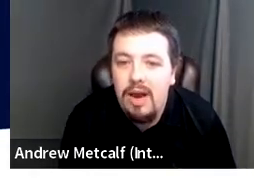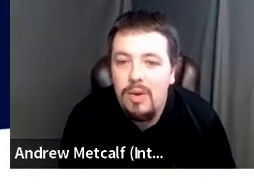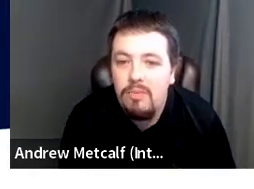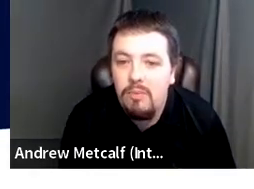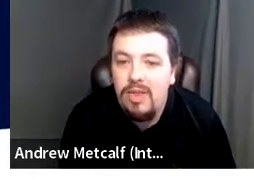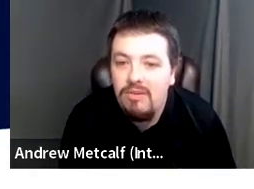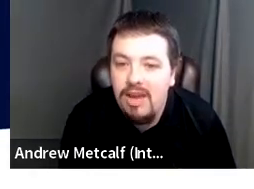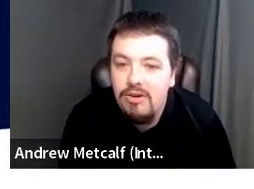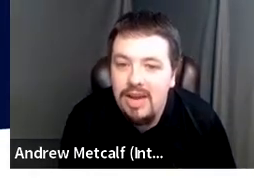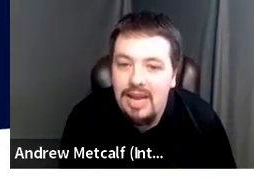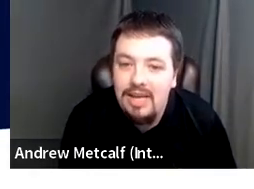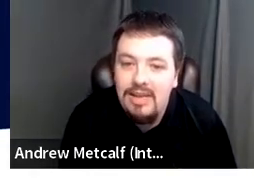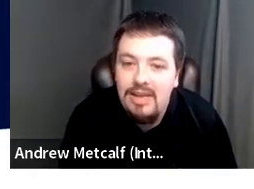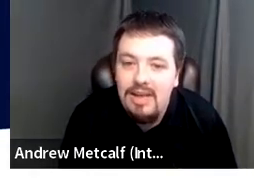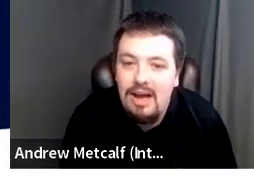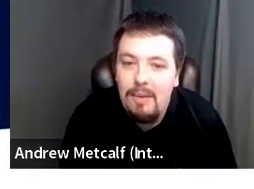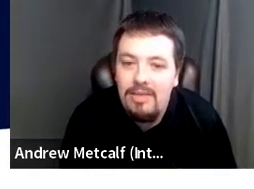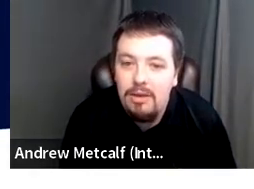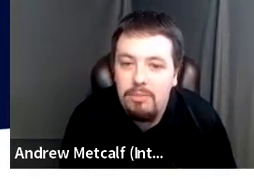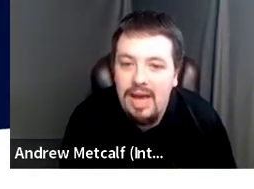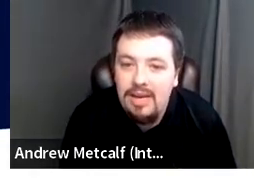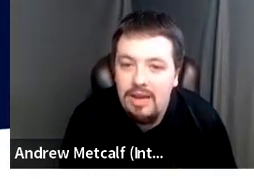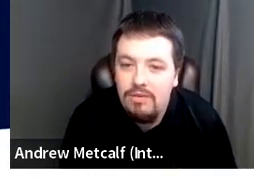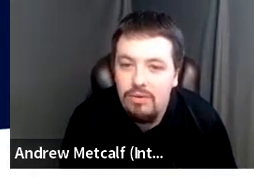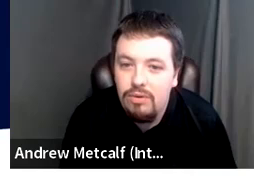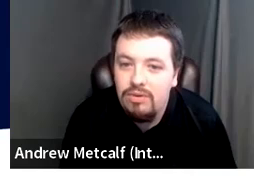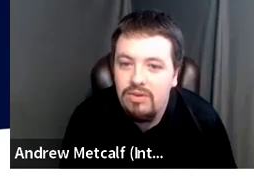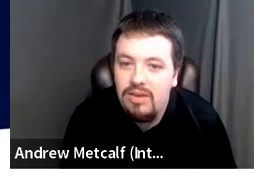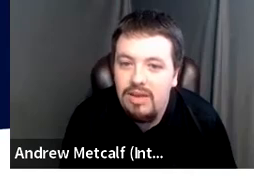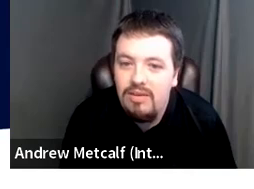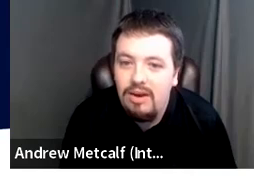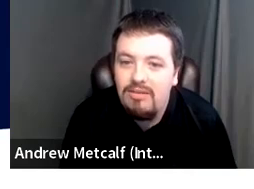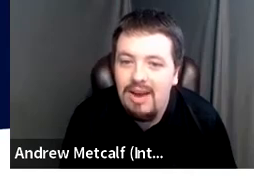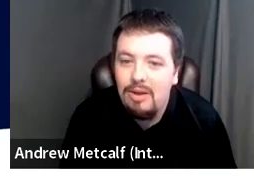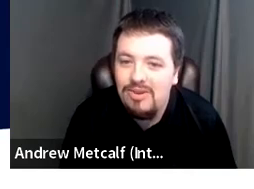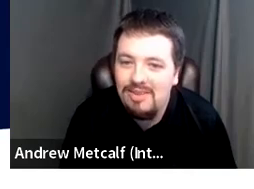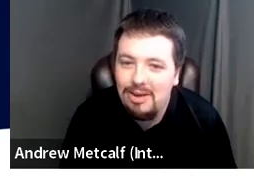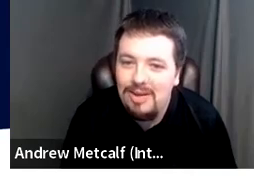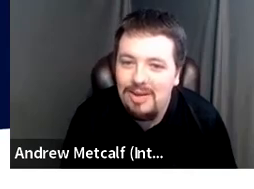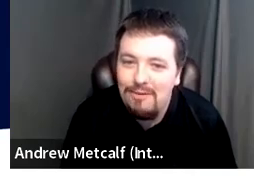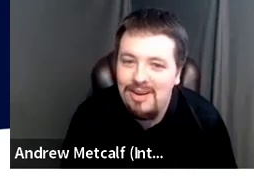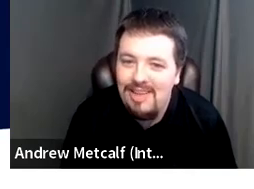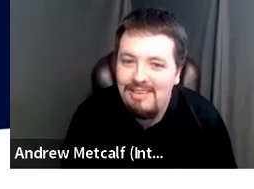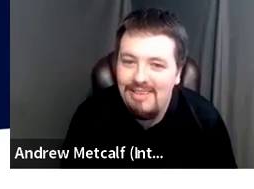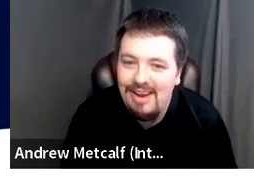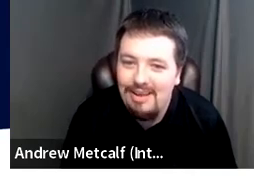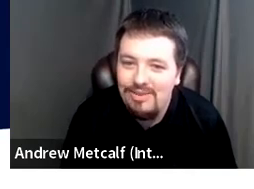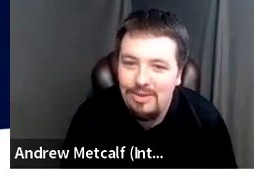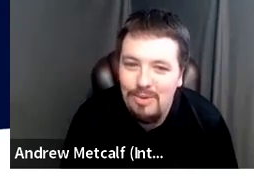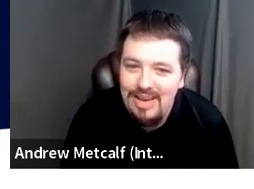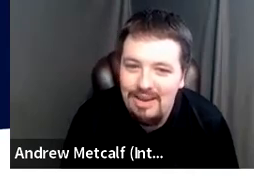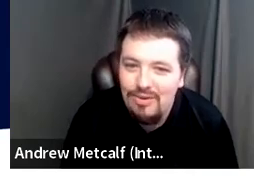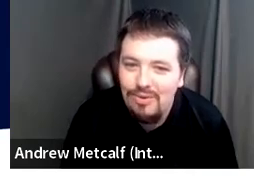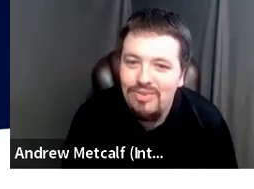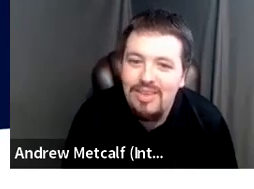So there, when they were segregated at the black deaf schools, their sign language is a little bit different than the sign language